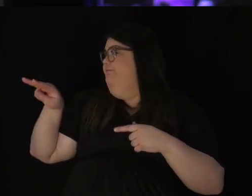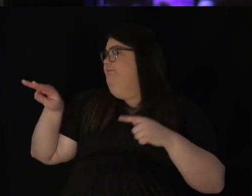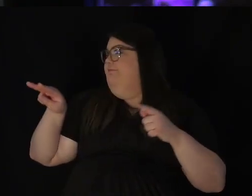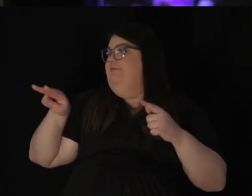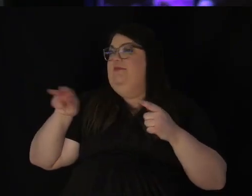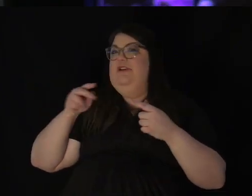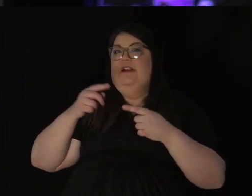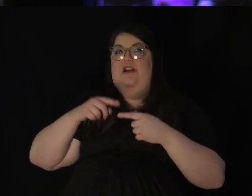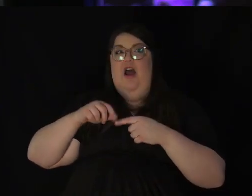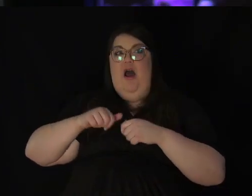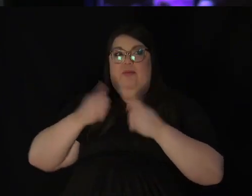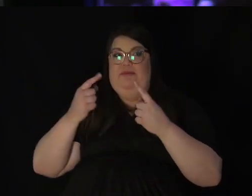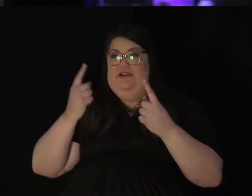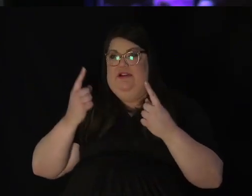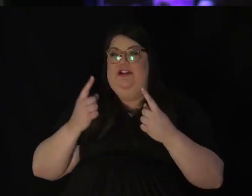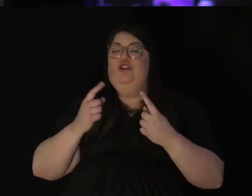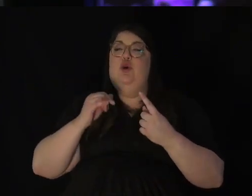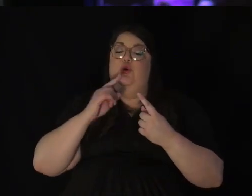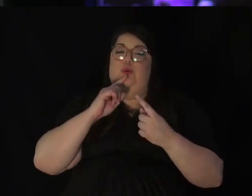turned toward you.